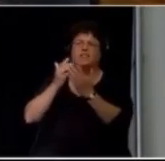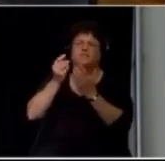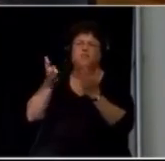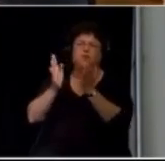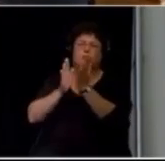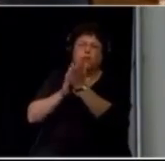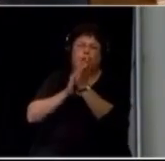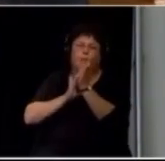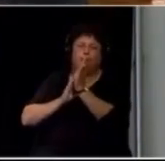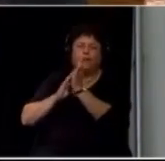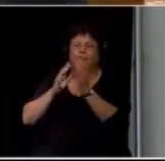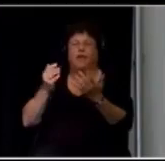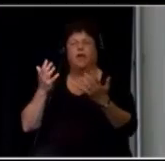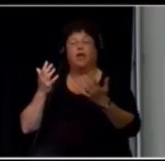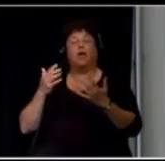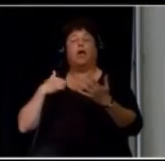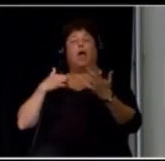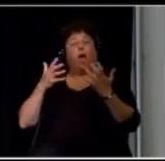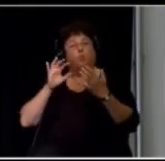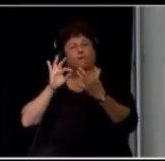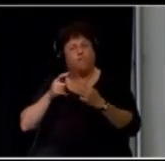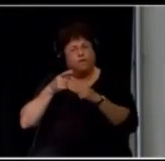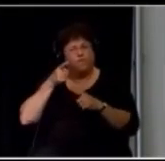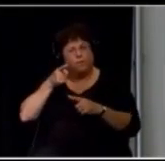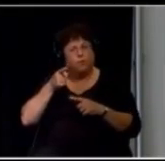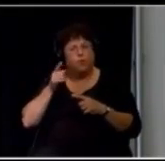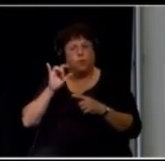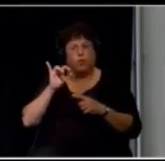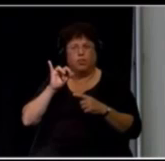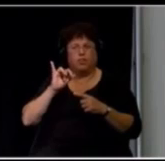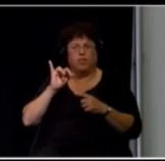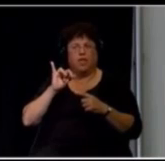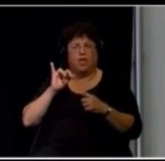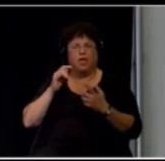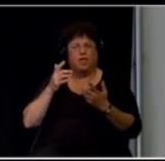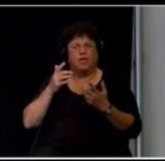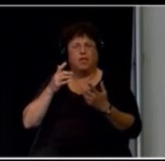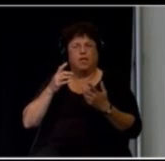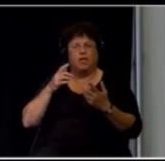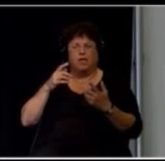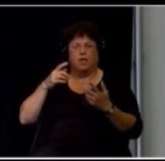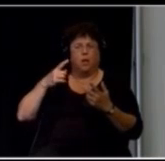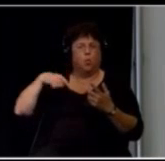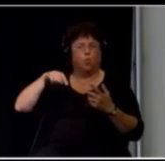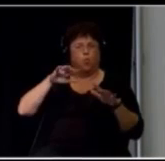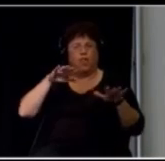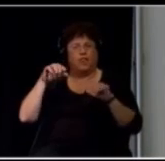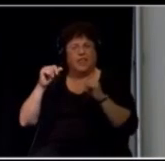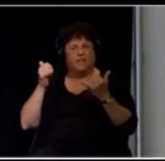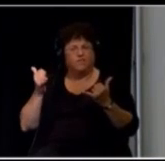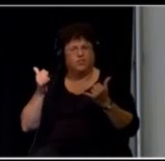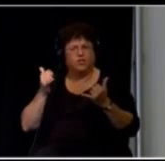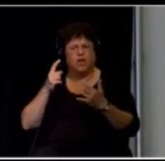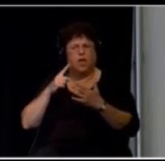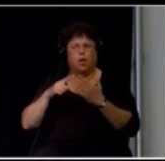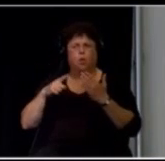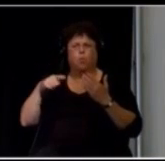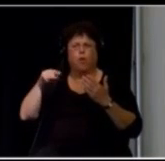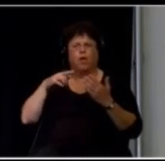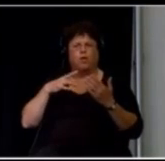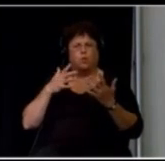I just want some feedback from you, essentially just like brain candy. Like when we leave here today, what would you like us